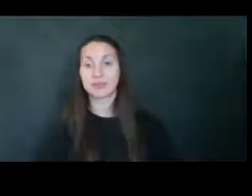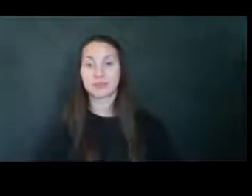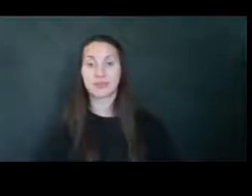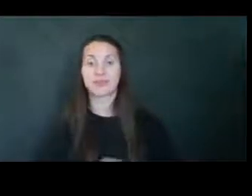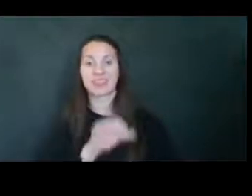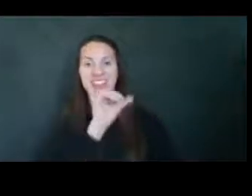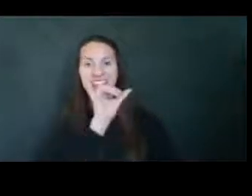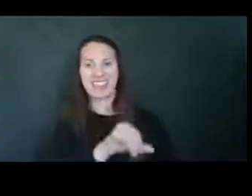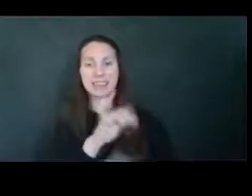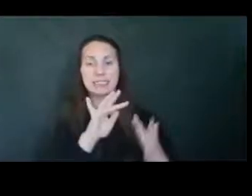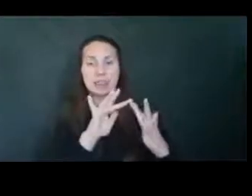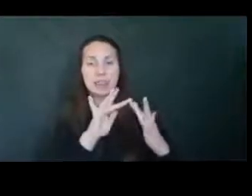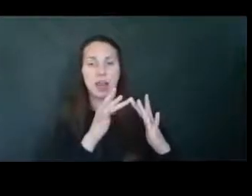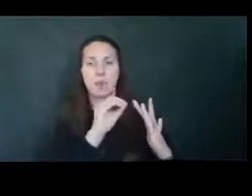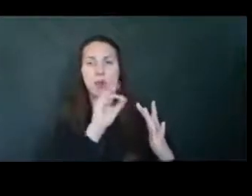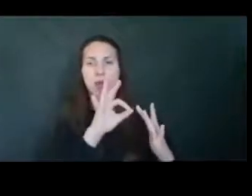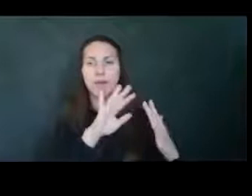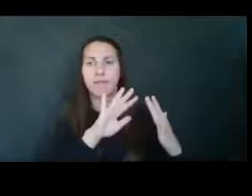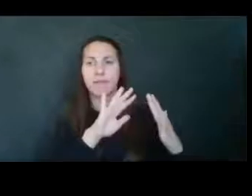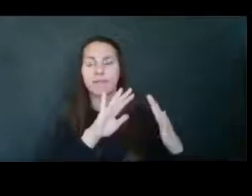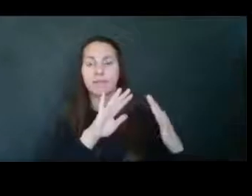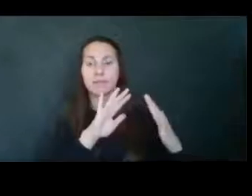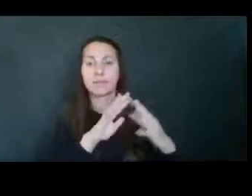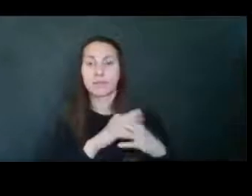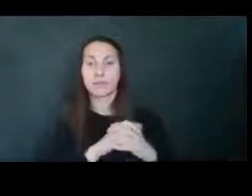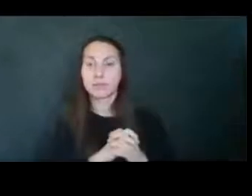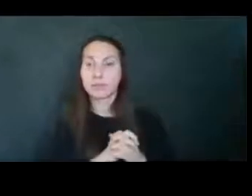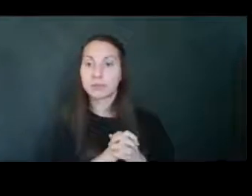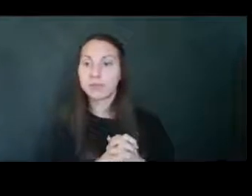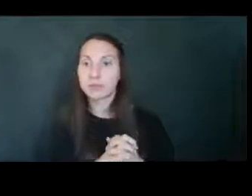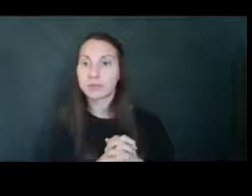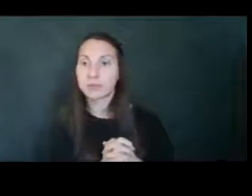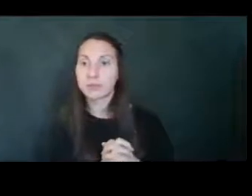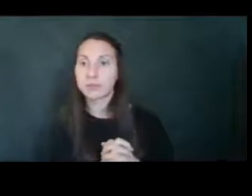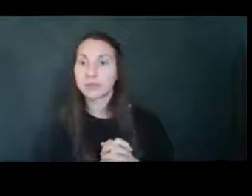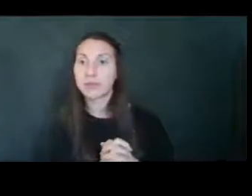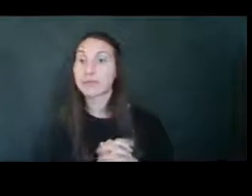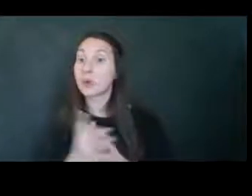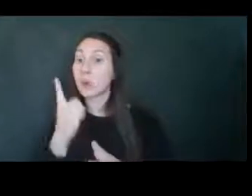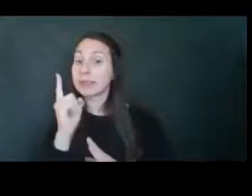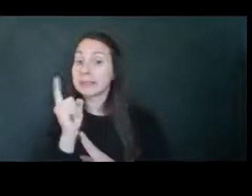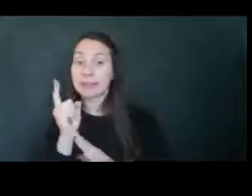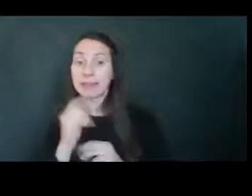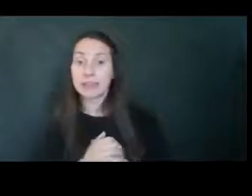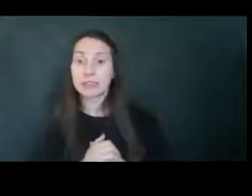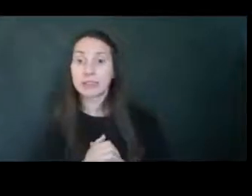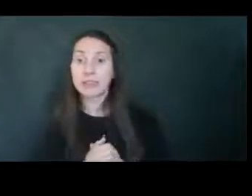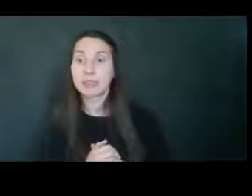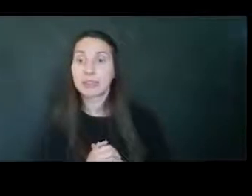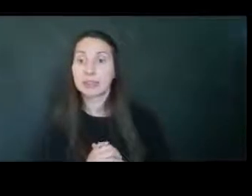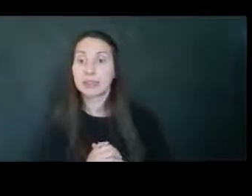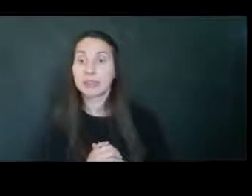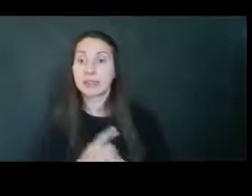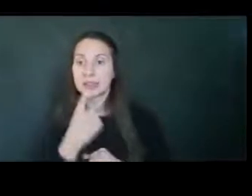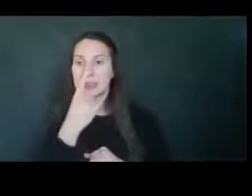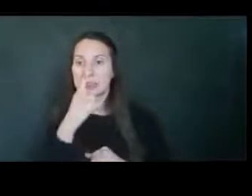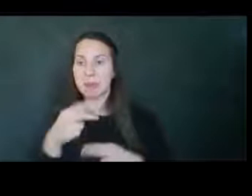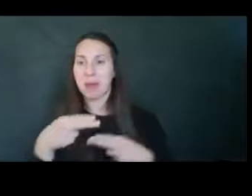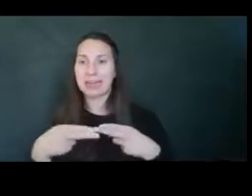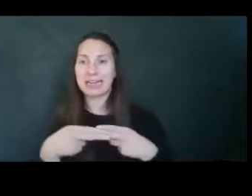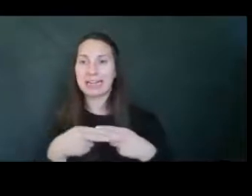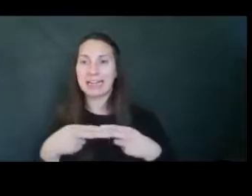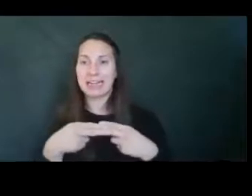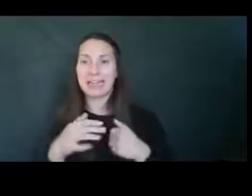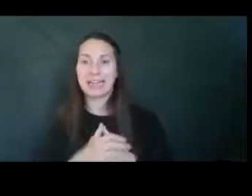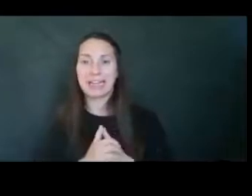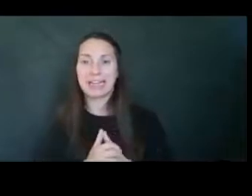of community agencies providing. Allie, one second. Will you advance the slide, please? Oh, I